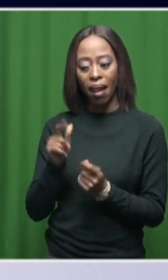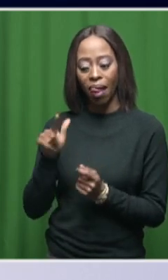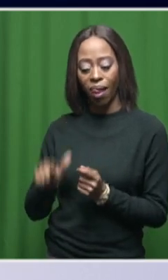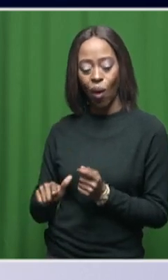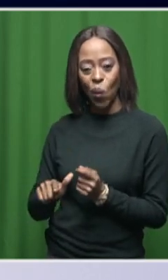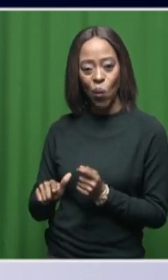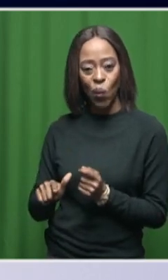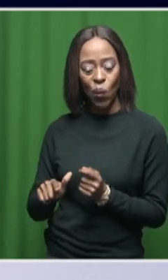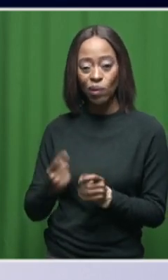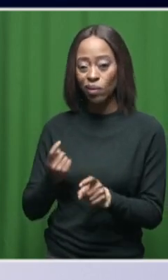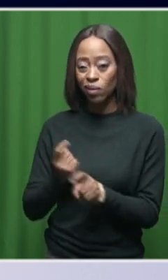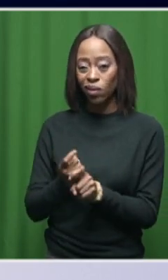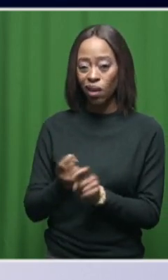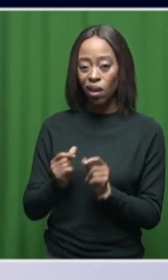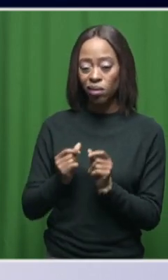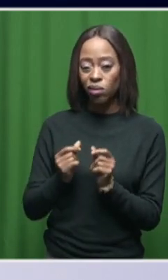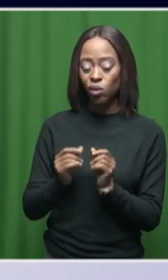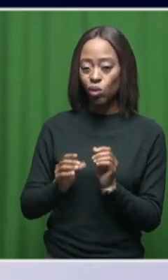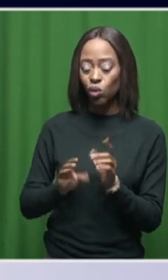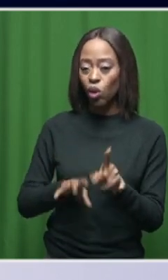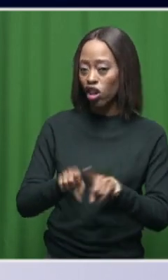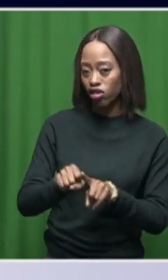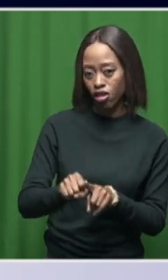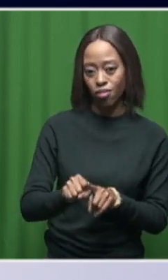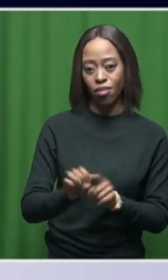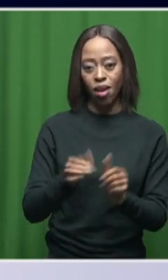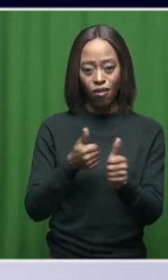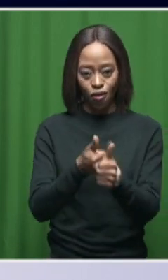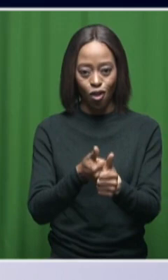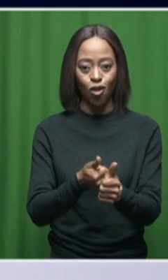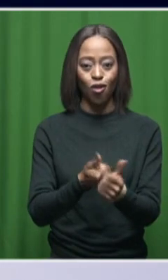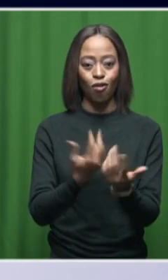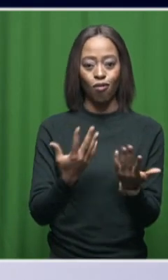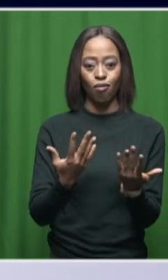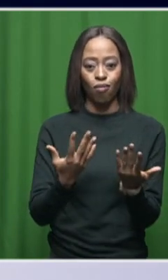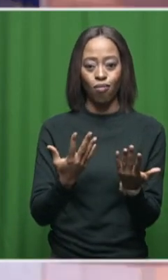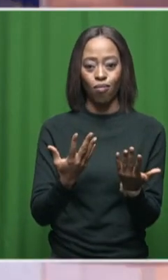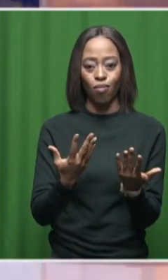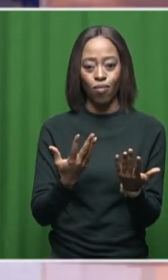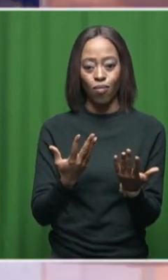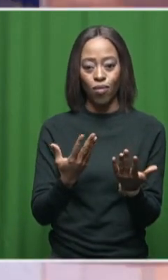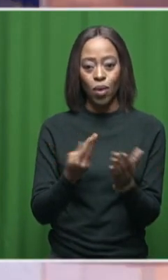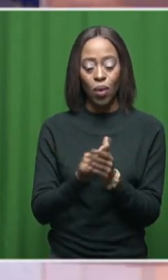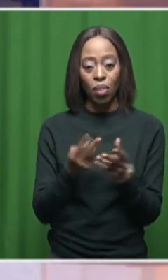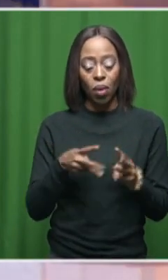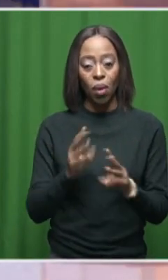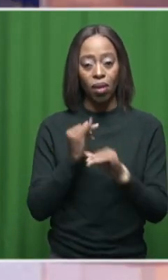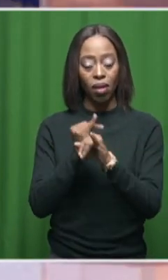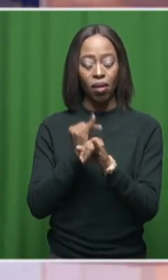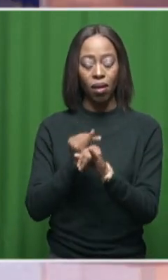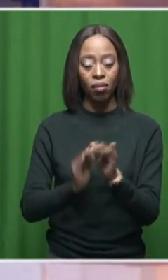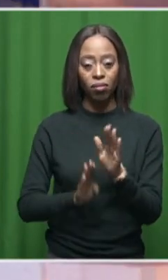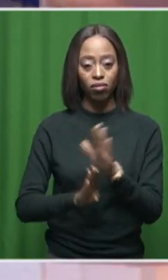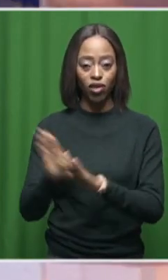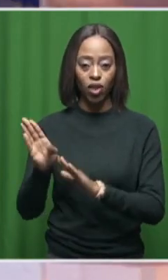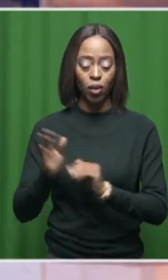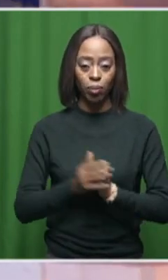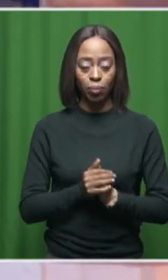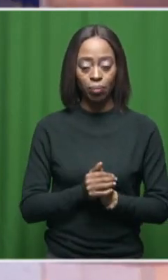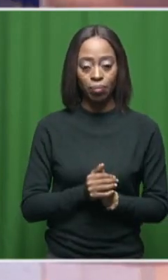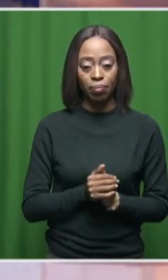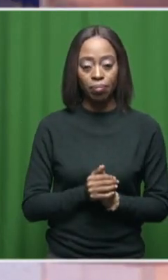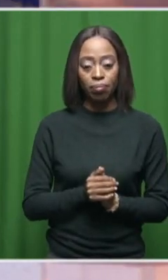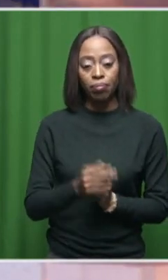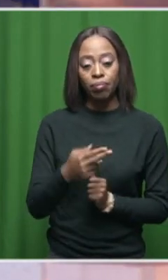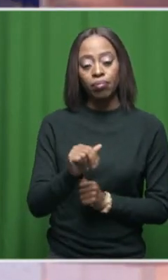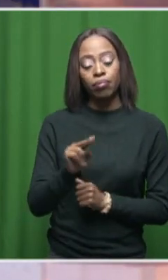So it becomes very difficult to keep trend and to follow on, right. with the way the industries are moving. Okay. Now, Hans,